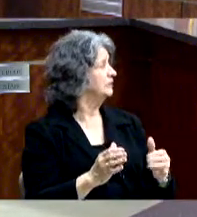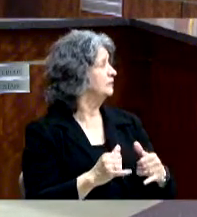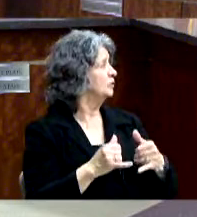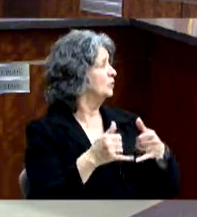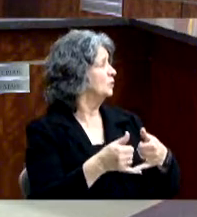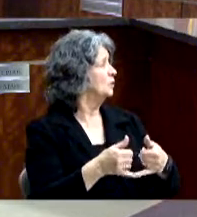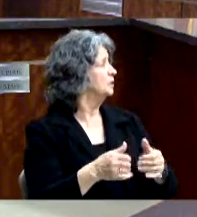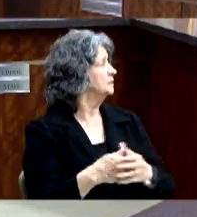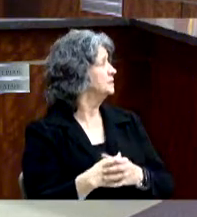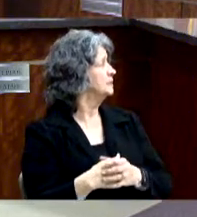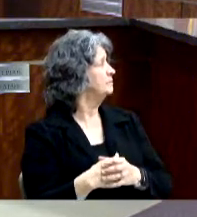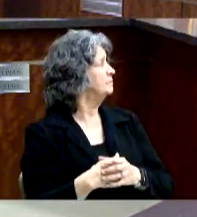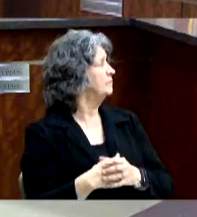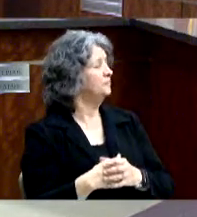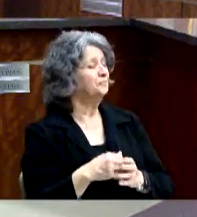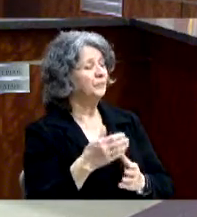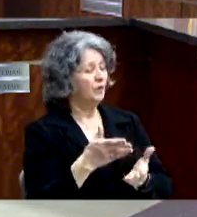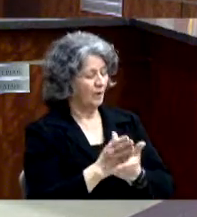it's your time.